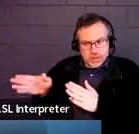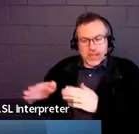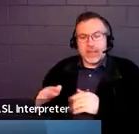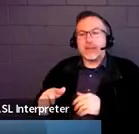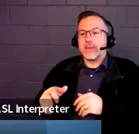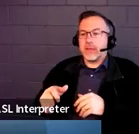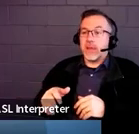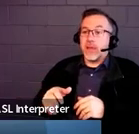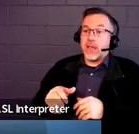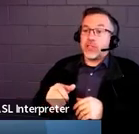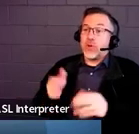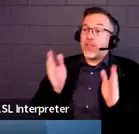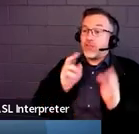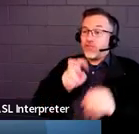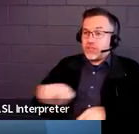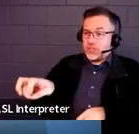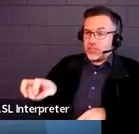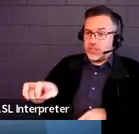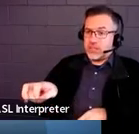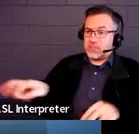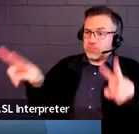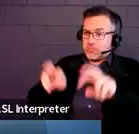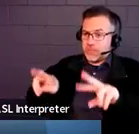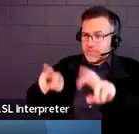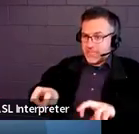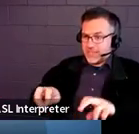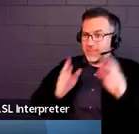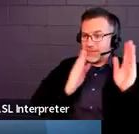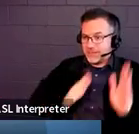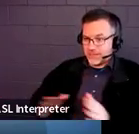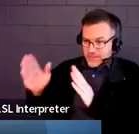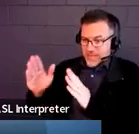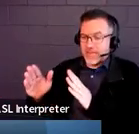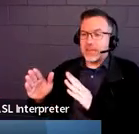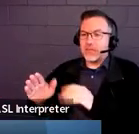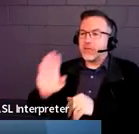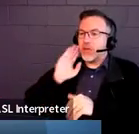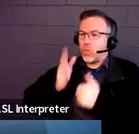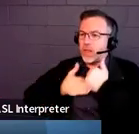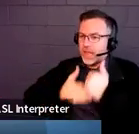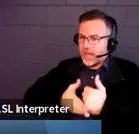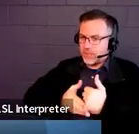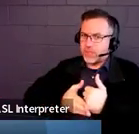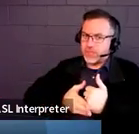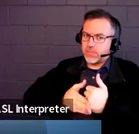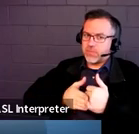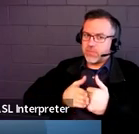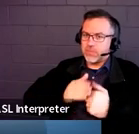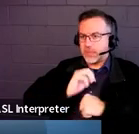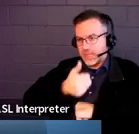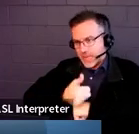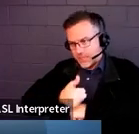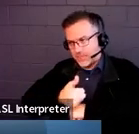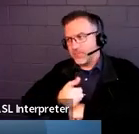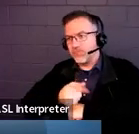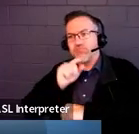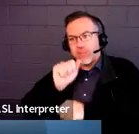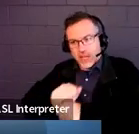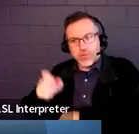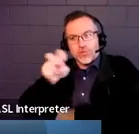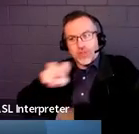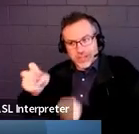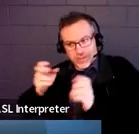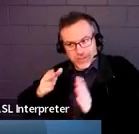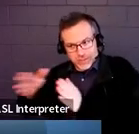transition assessment plan, which will inform our transition plan. So those